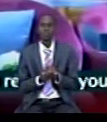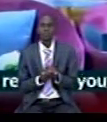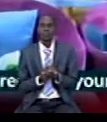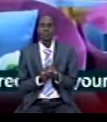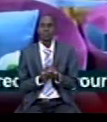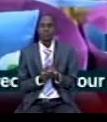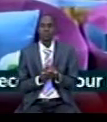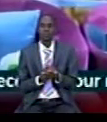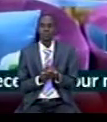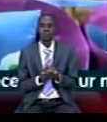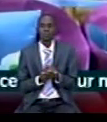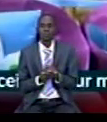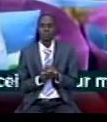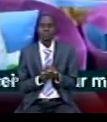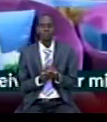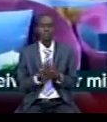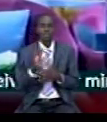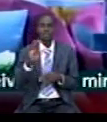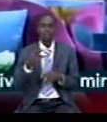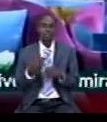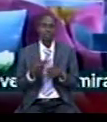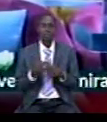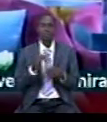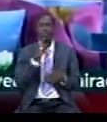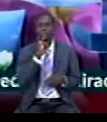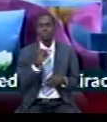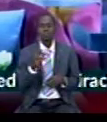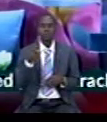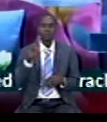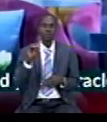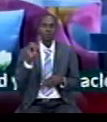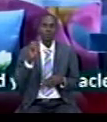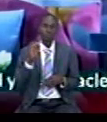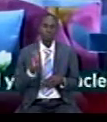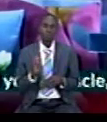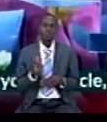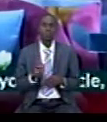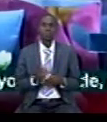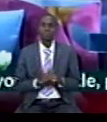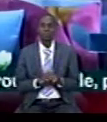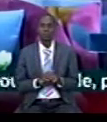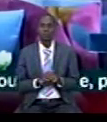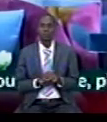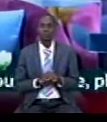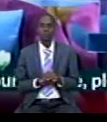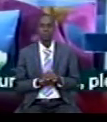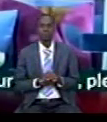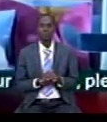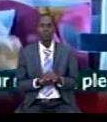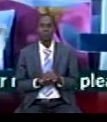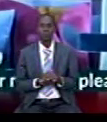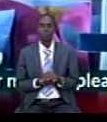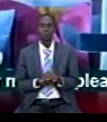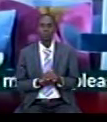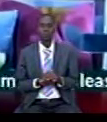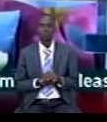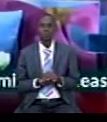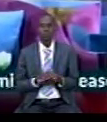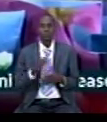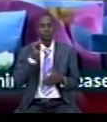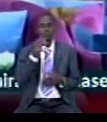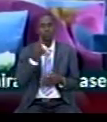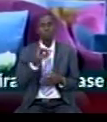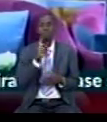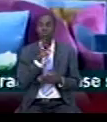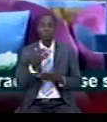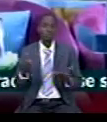I am Sister Rose from a same town group of districts. I am here